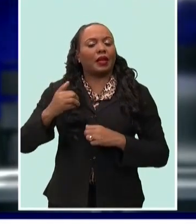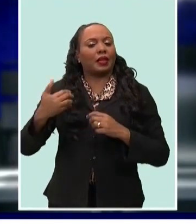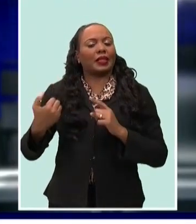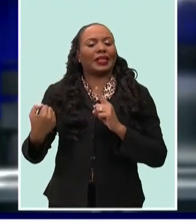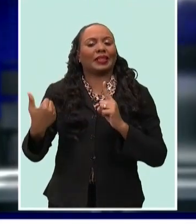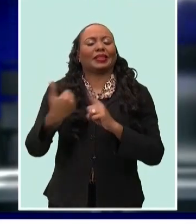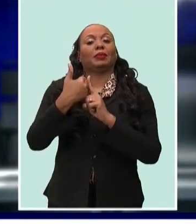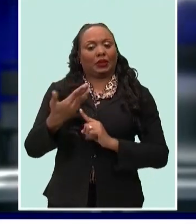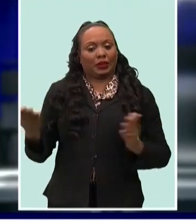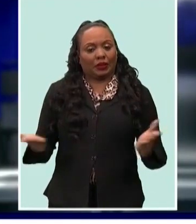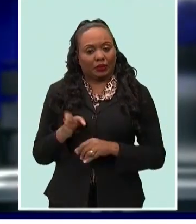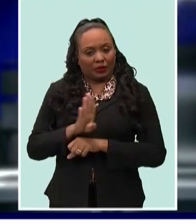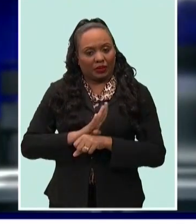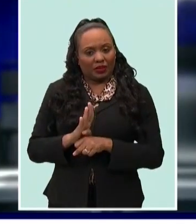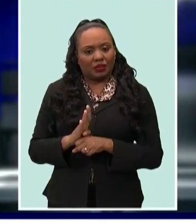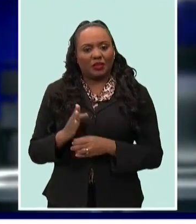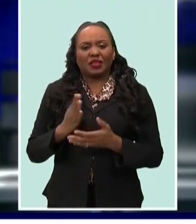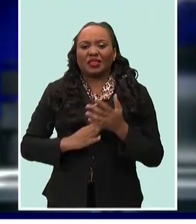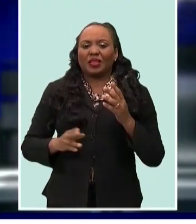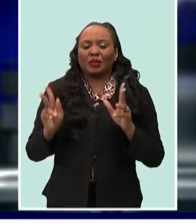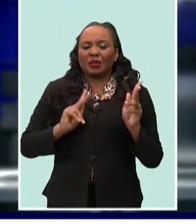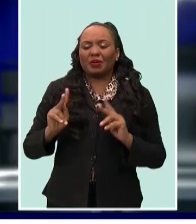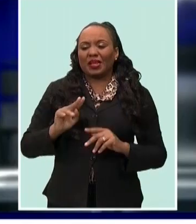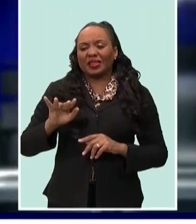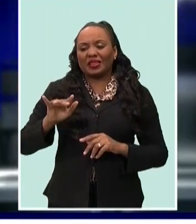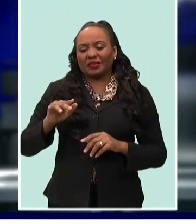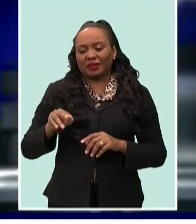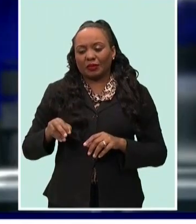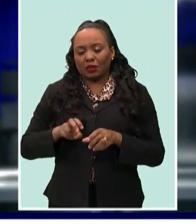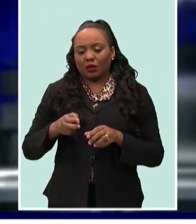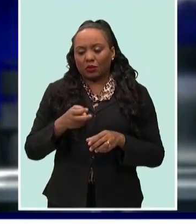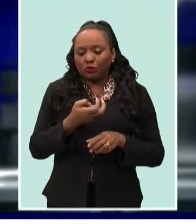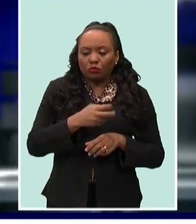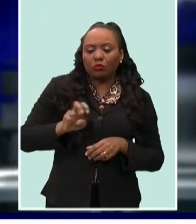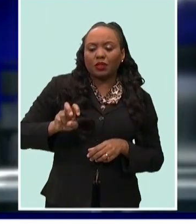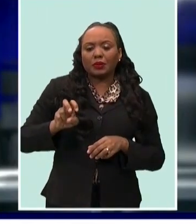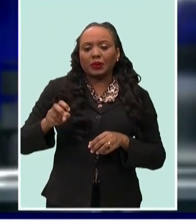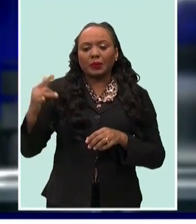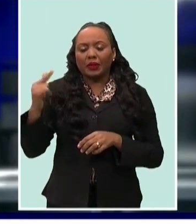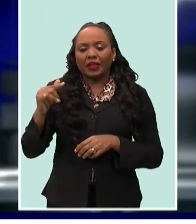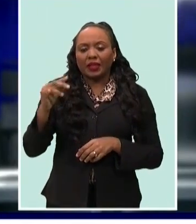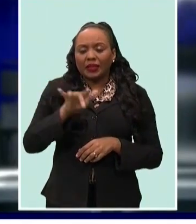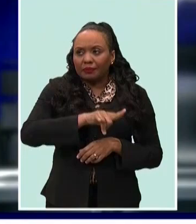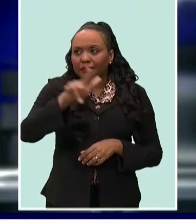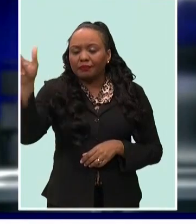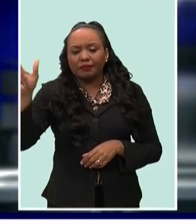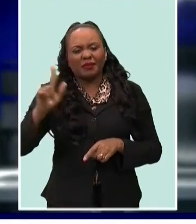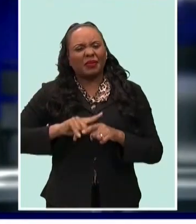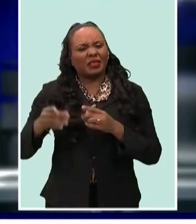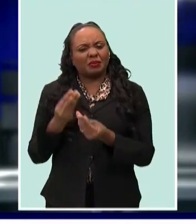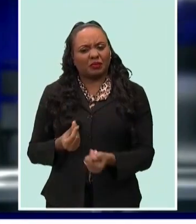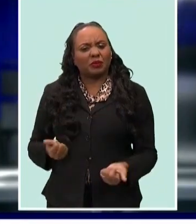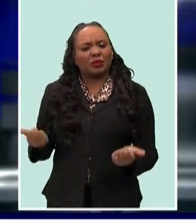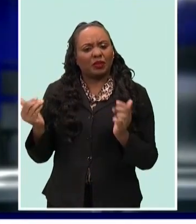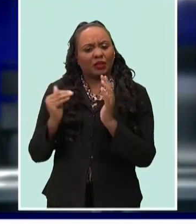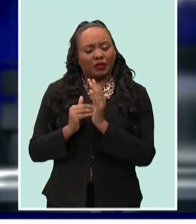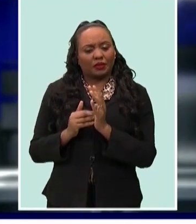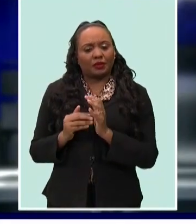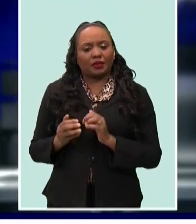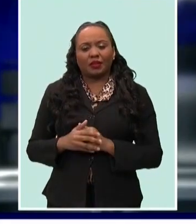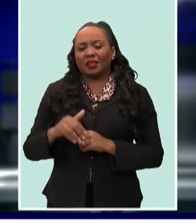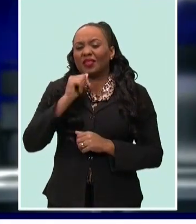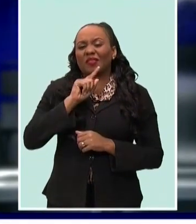some displacement of passengers, but American Airlines has switched out their aircraft and things seem to be running smoothly again at the GAIA,